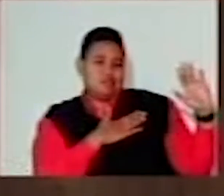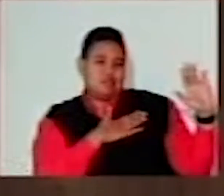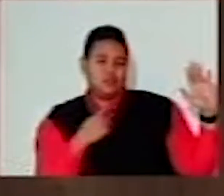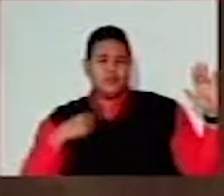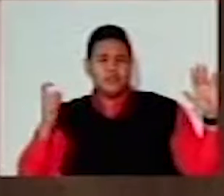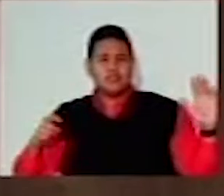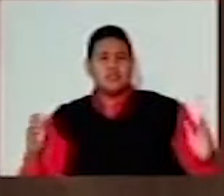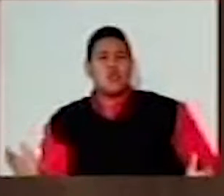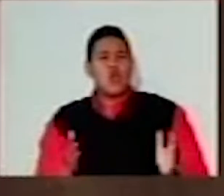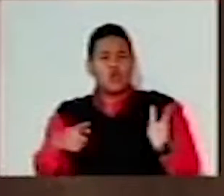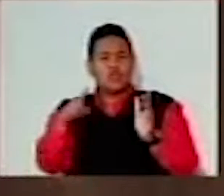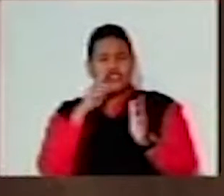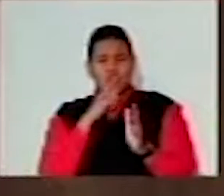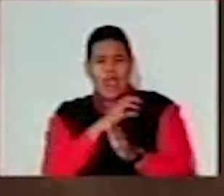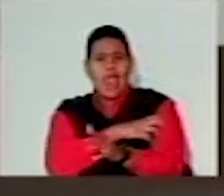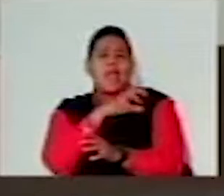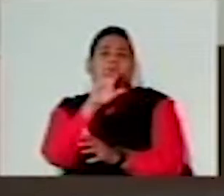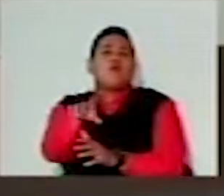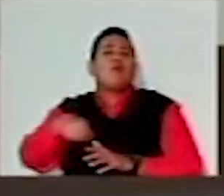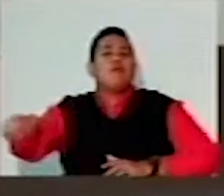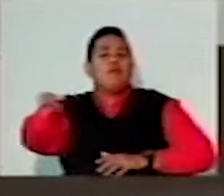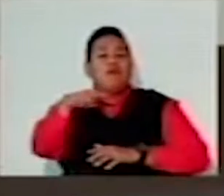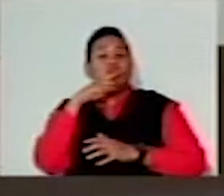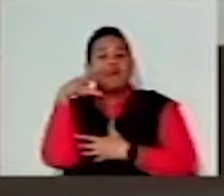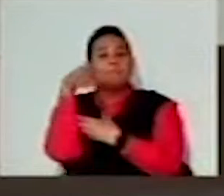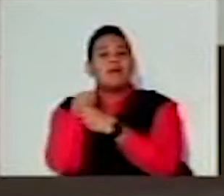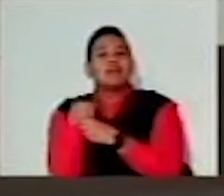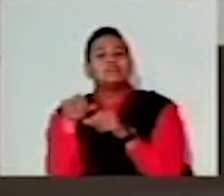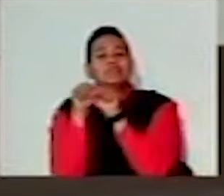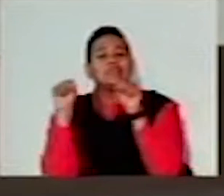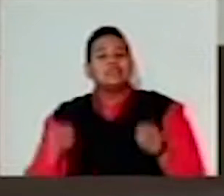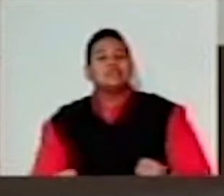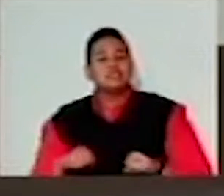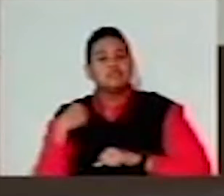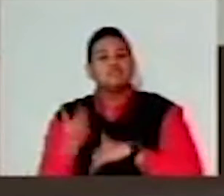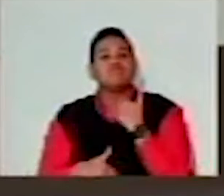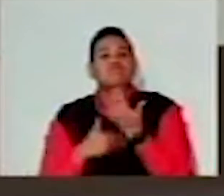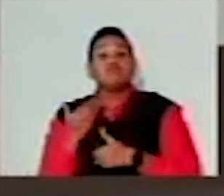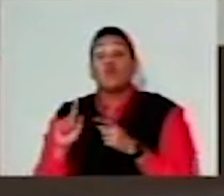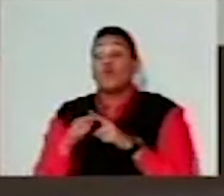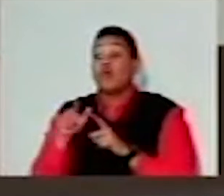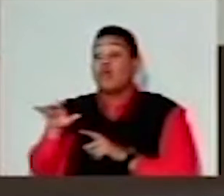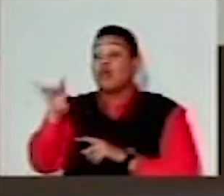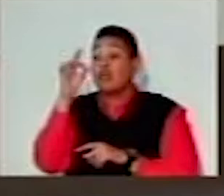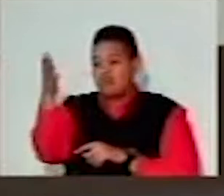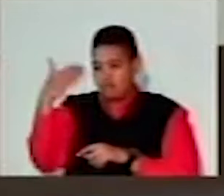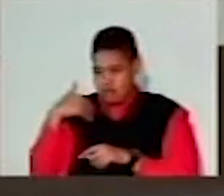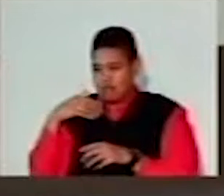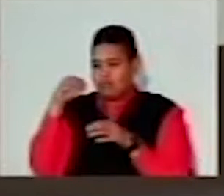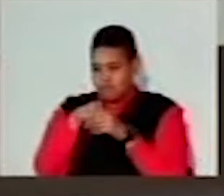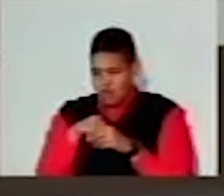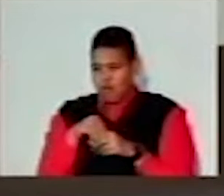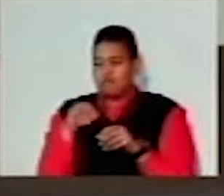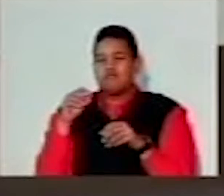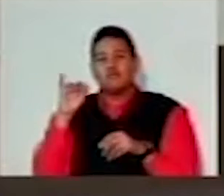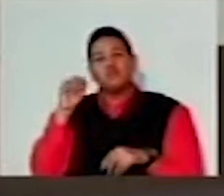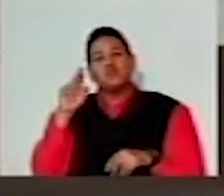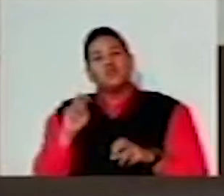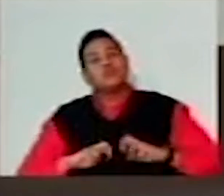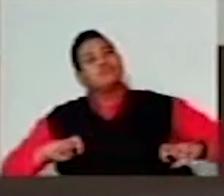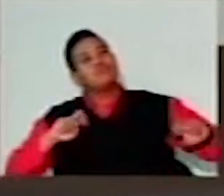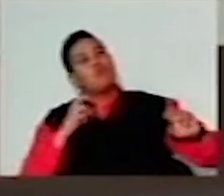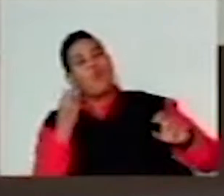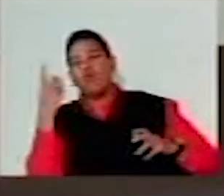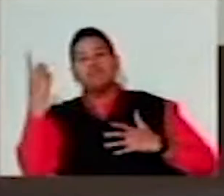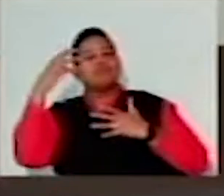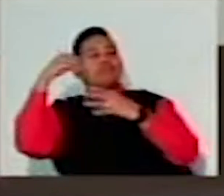to encourage and empower to participate in the system when called upon to do so. This